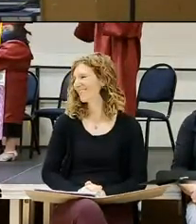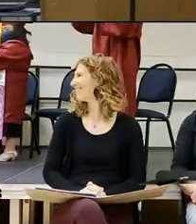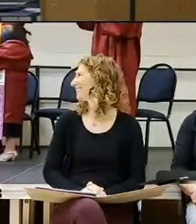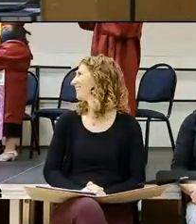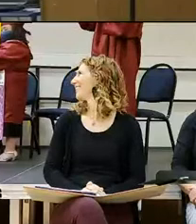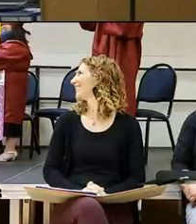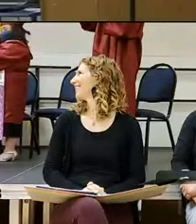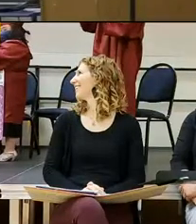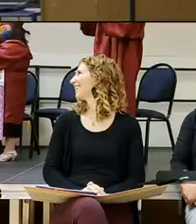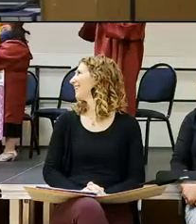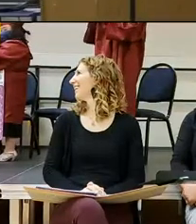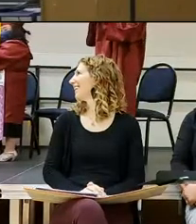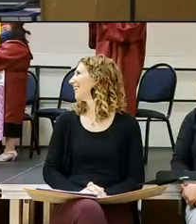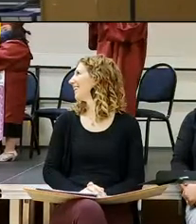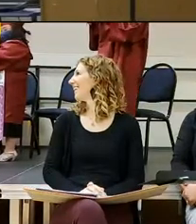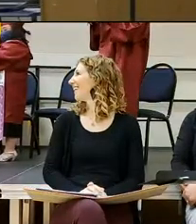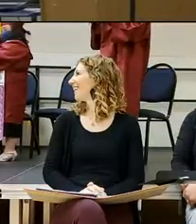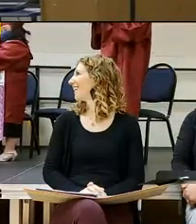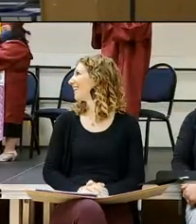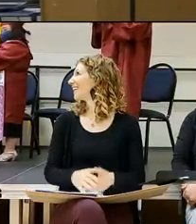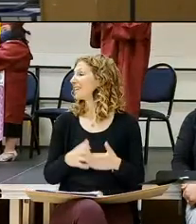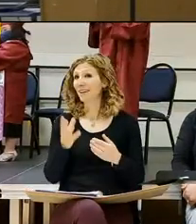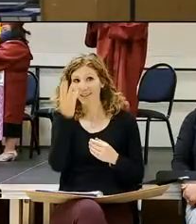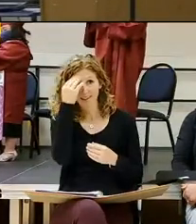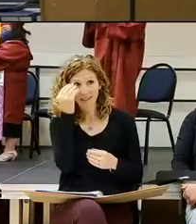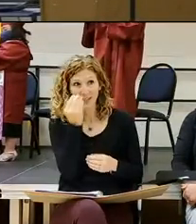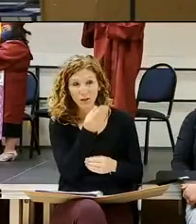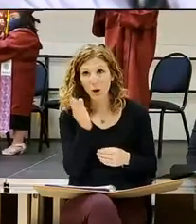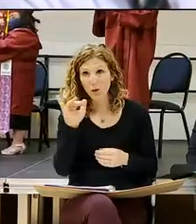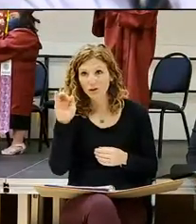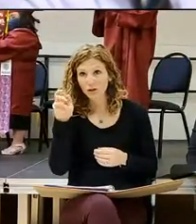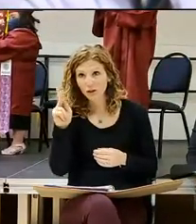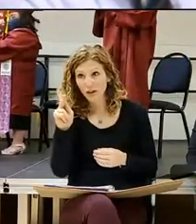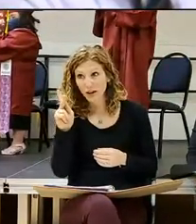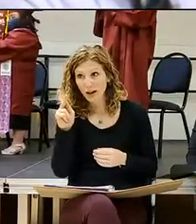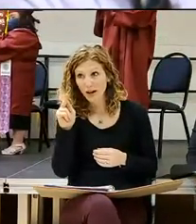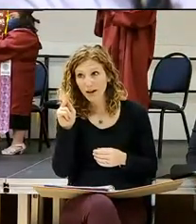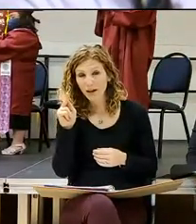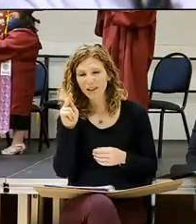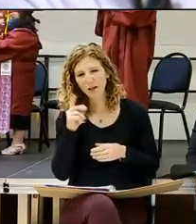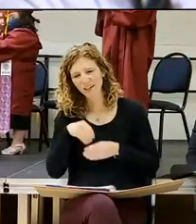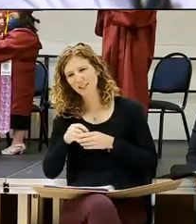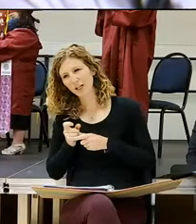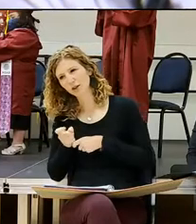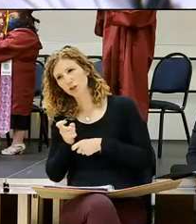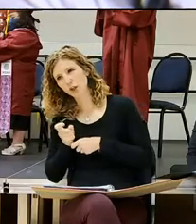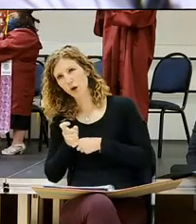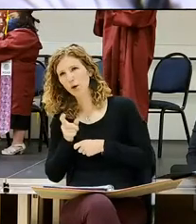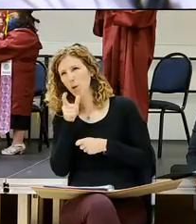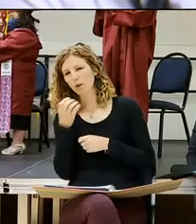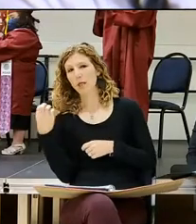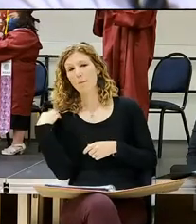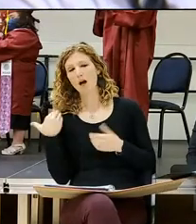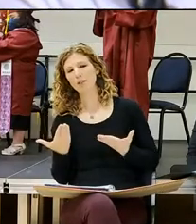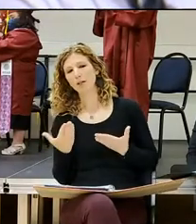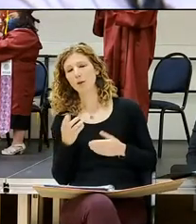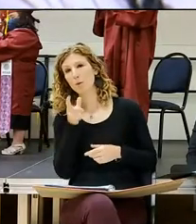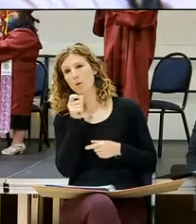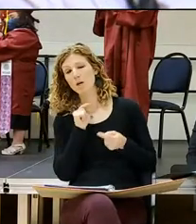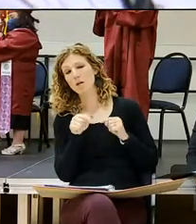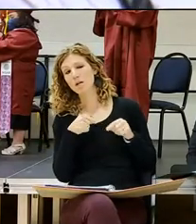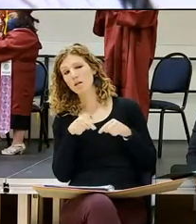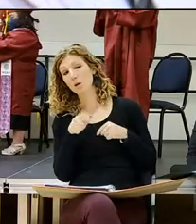Jack, who holds it. Just to let you know, Jack did our little inside joke about who the boss is.